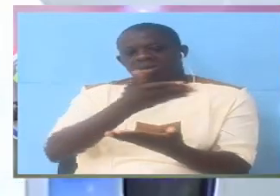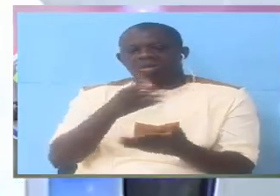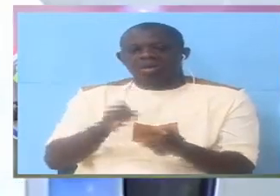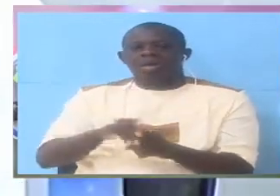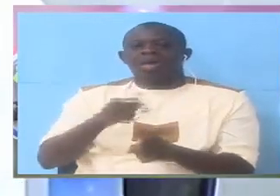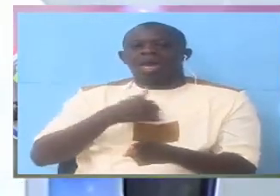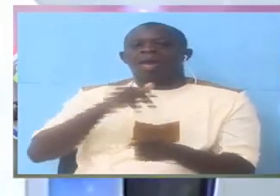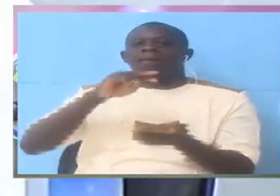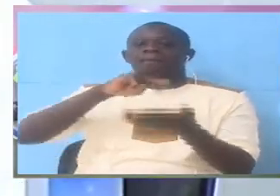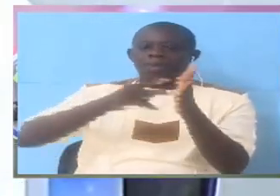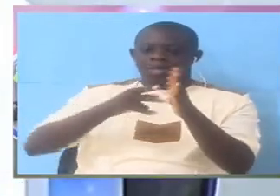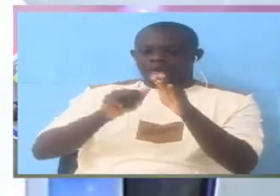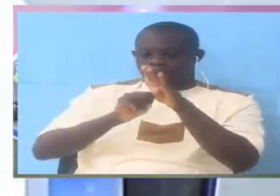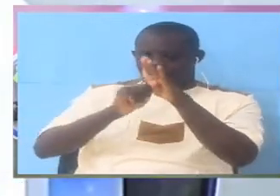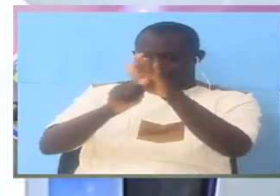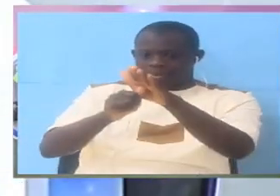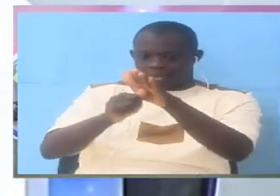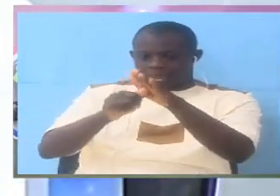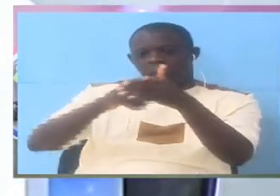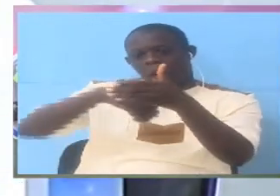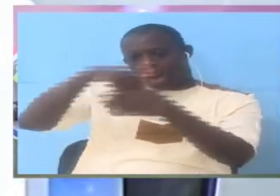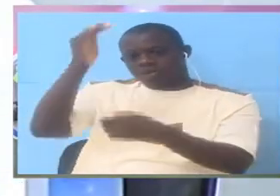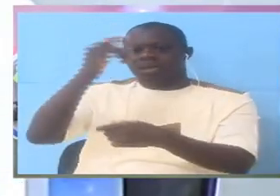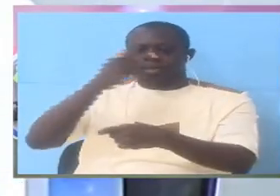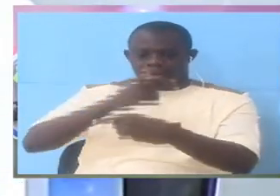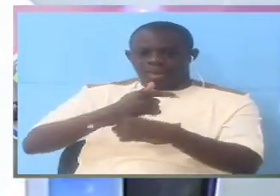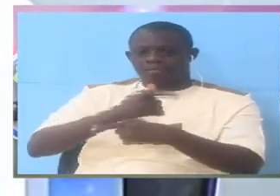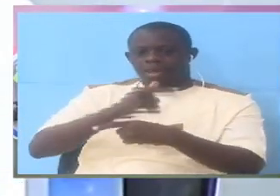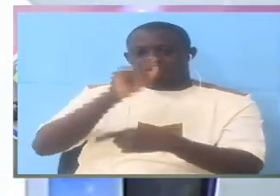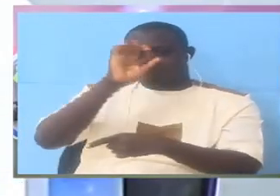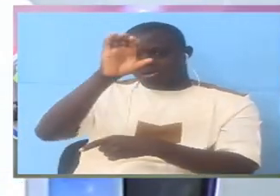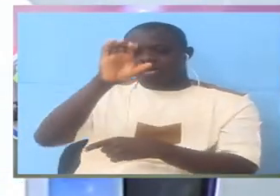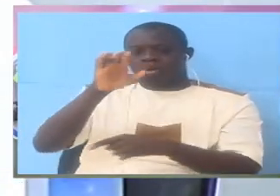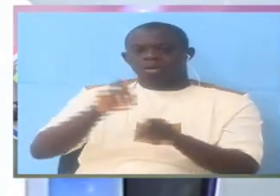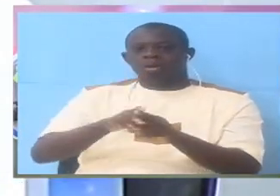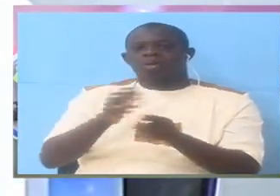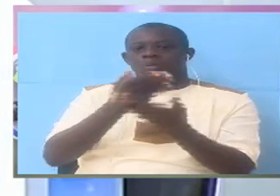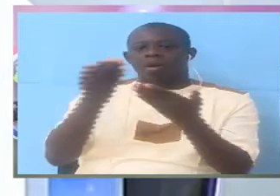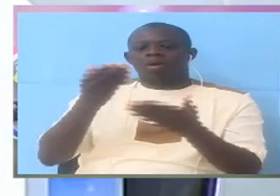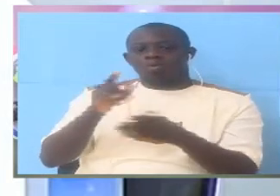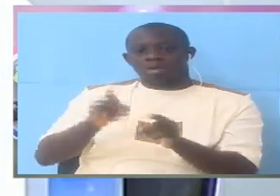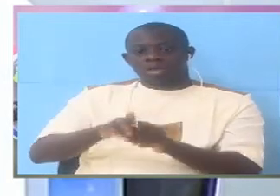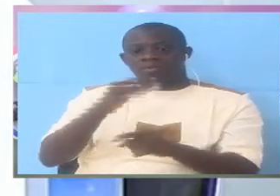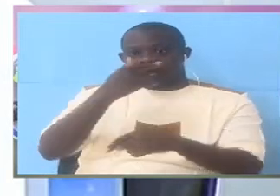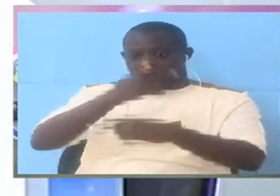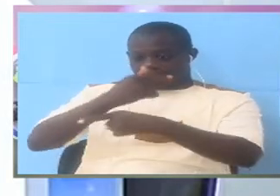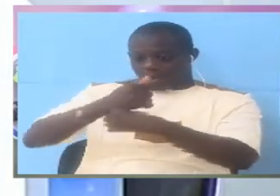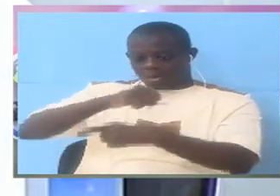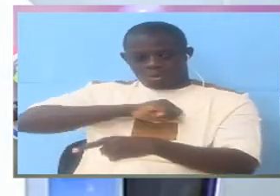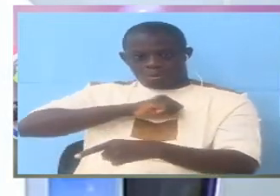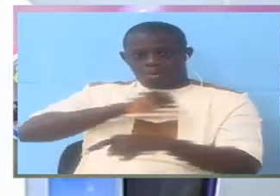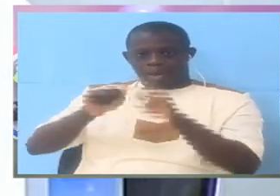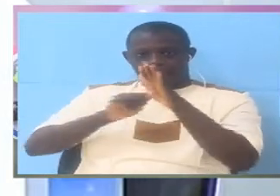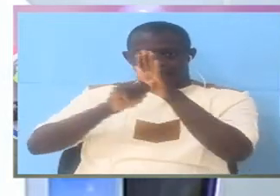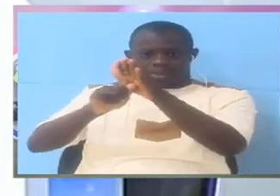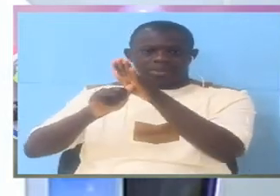mean embassies outside the country. I see. Here we have our embassies. Not all of